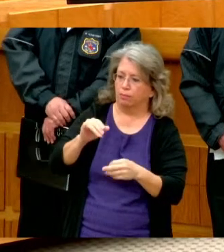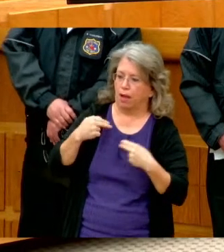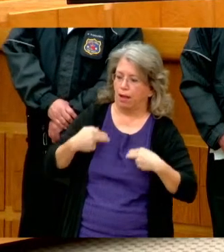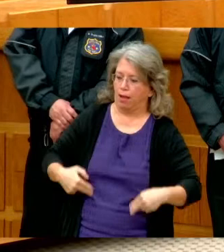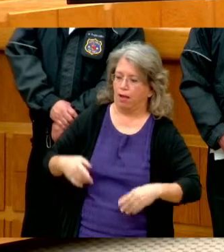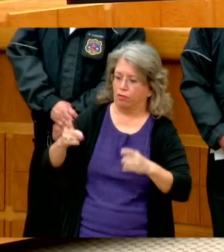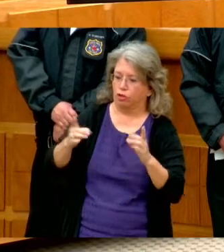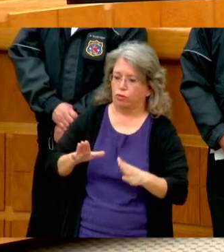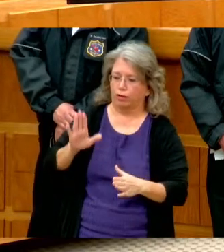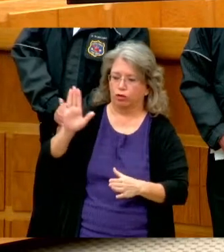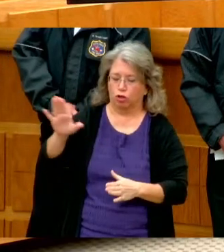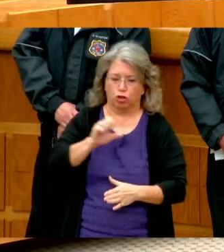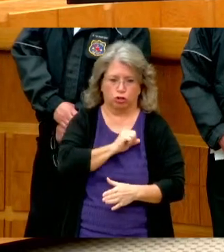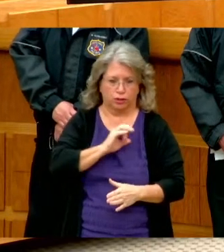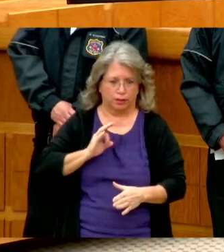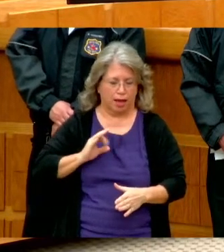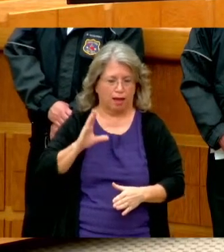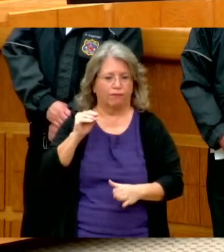and the state of Texas.